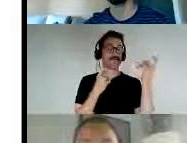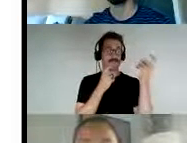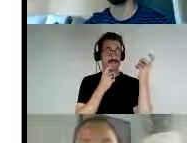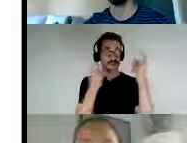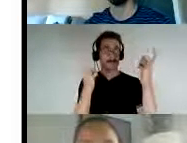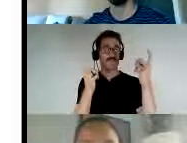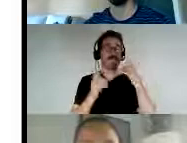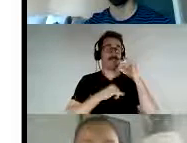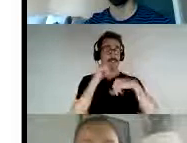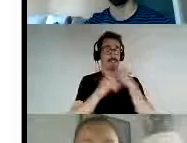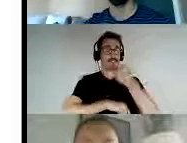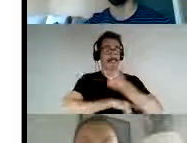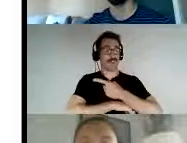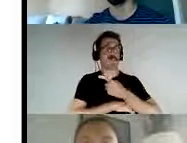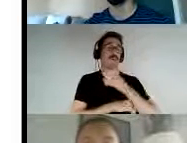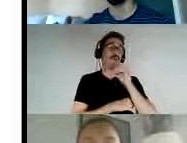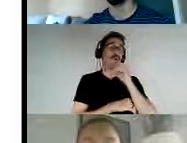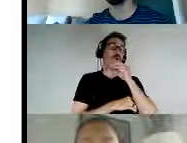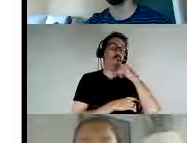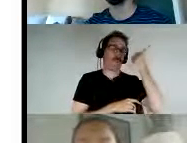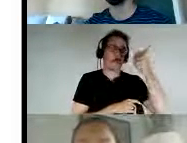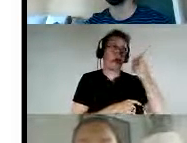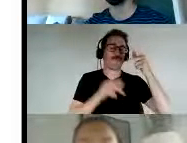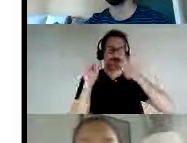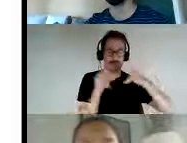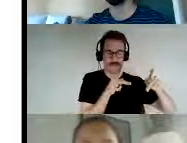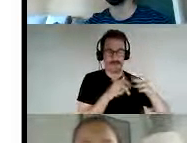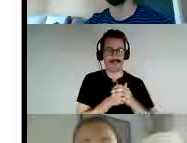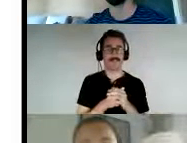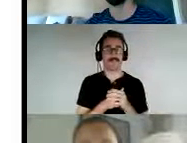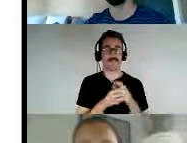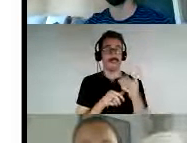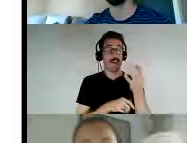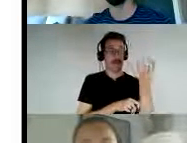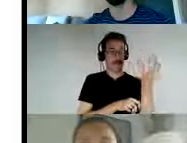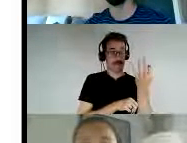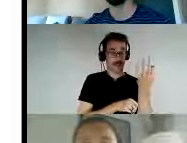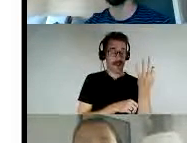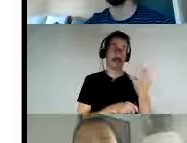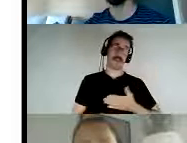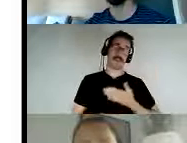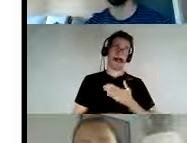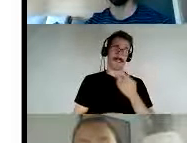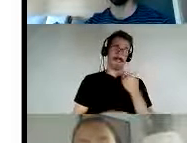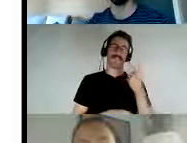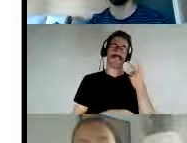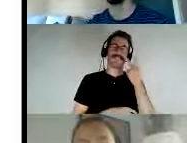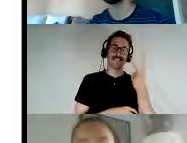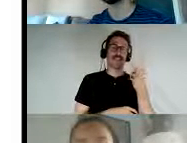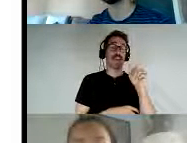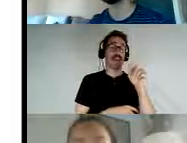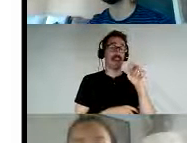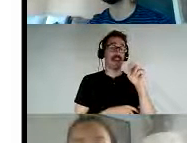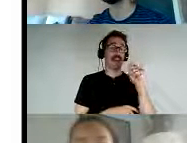abuse in queer trans communities. And Friday, I'm happy to say Anthony is back, this time with Heather Hay, and they're doing